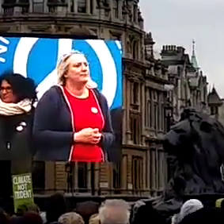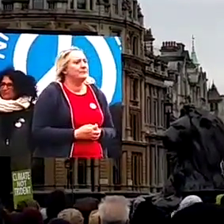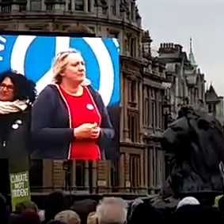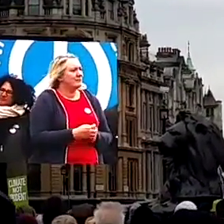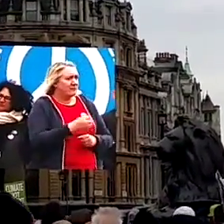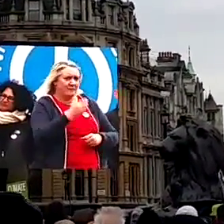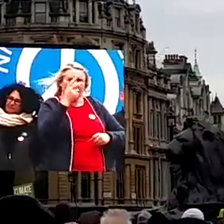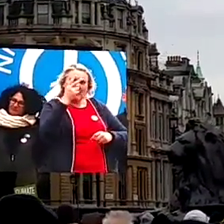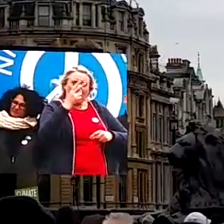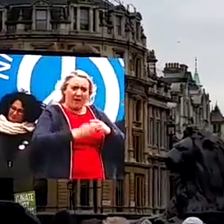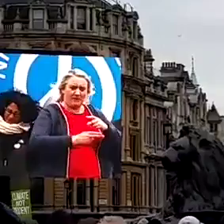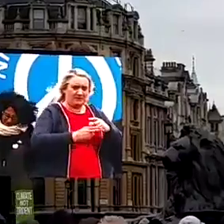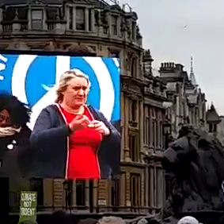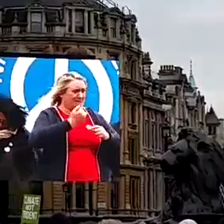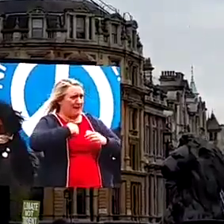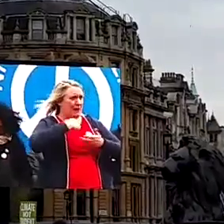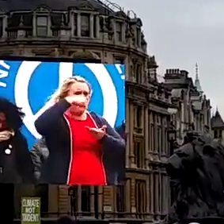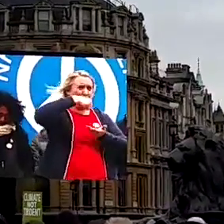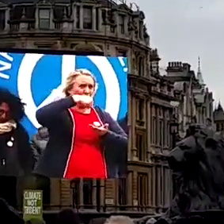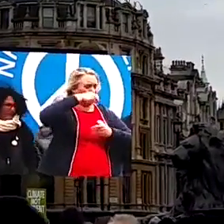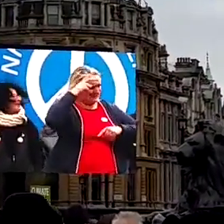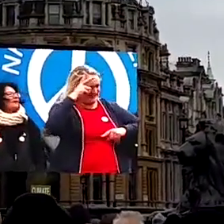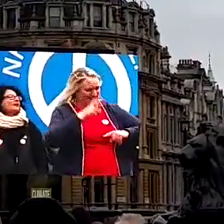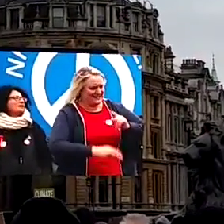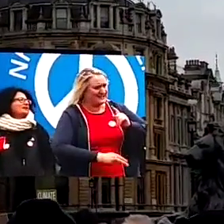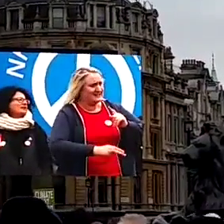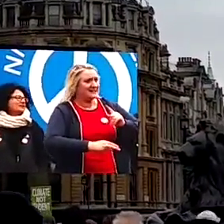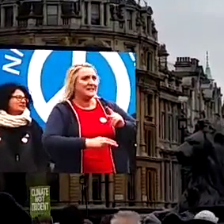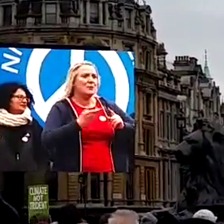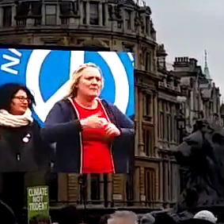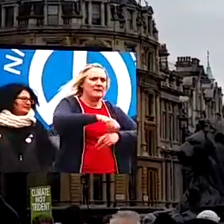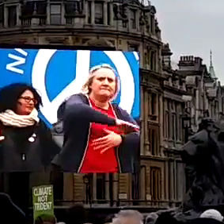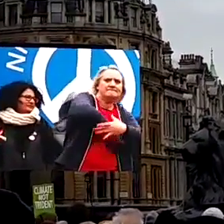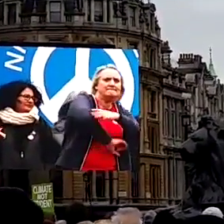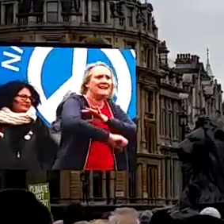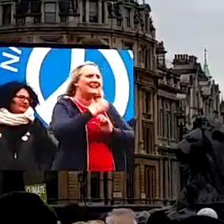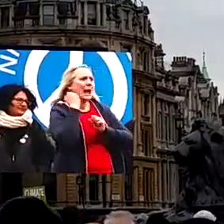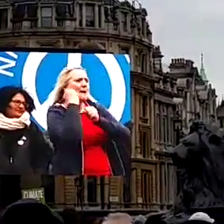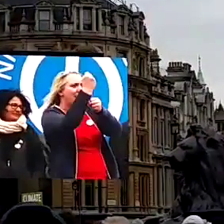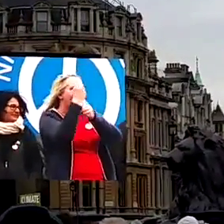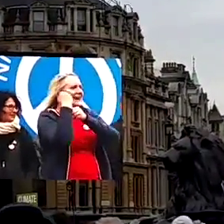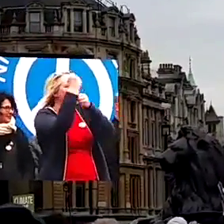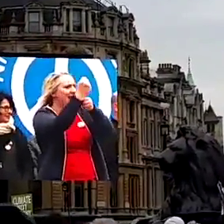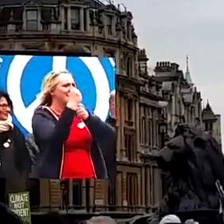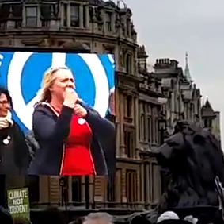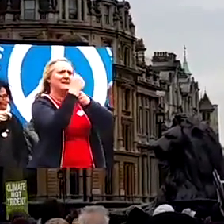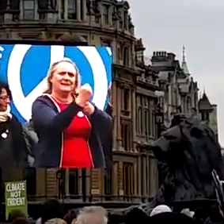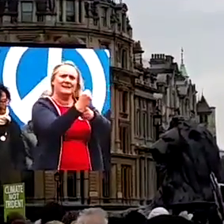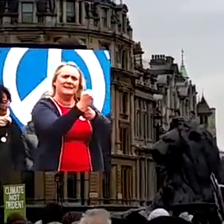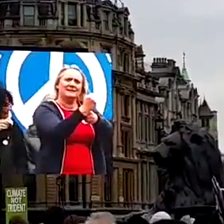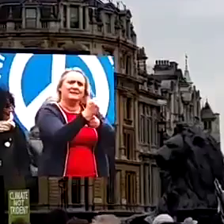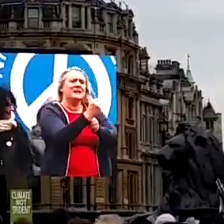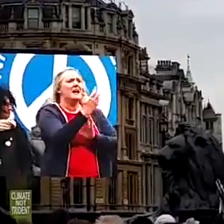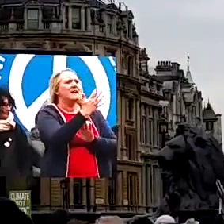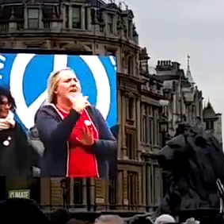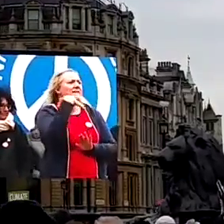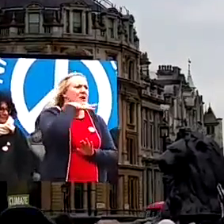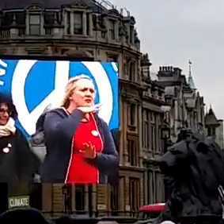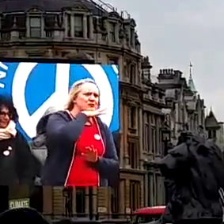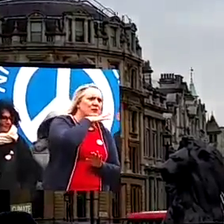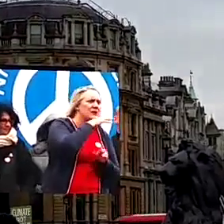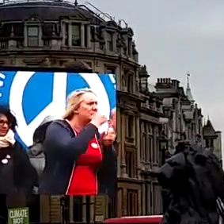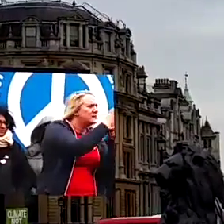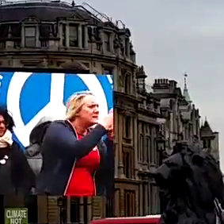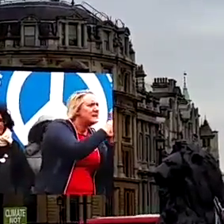Since the cuts to the fair freeze, I've been leading a campaign. We've demonstrated with 500, we've protested with 5,000.